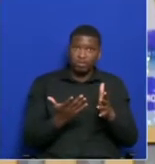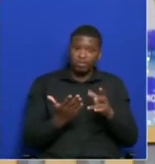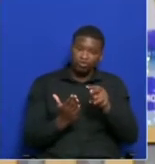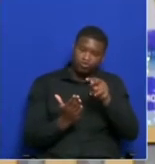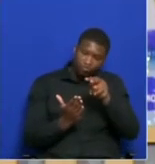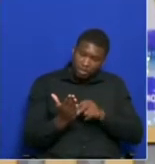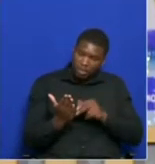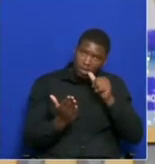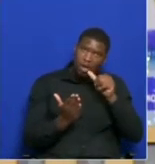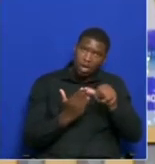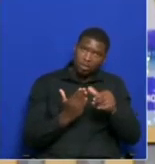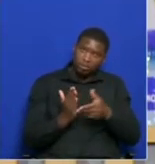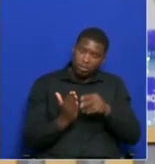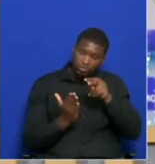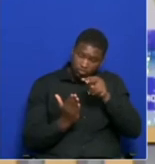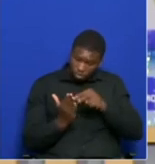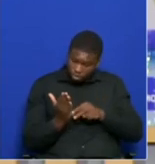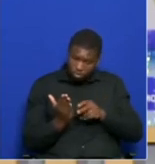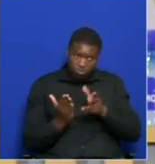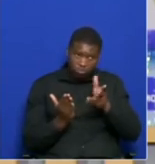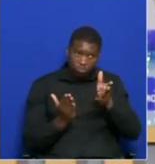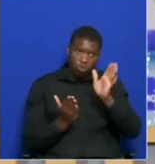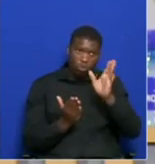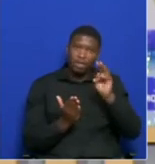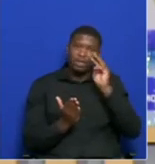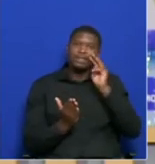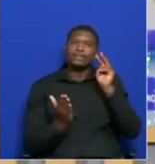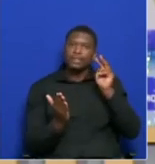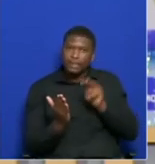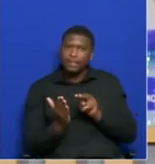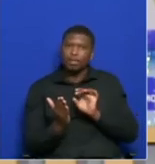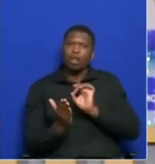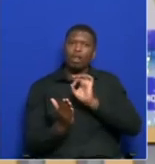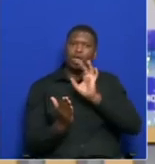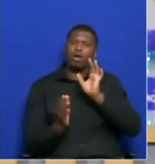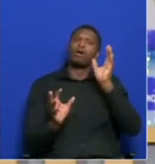commissioner would realize that both